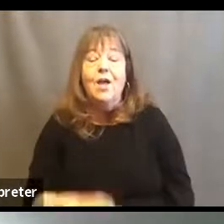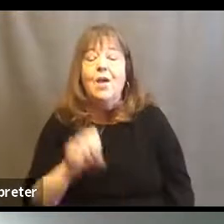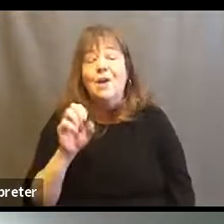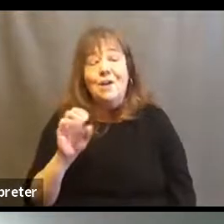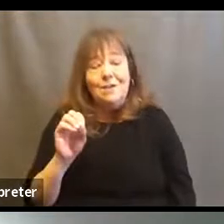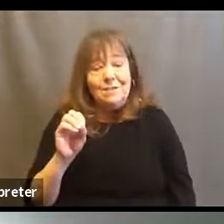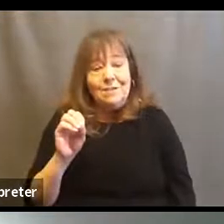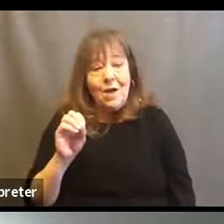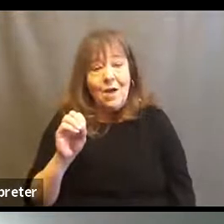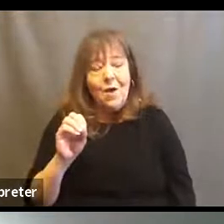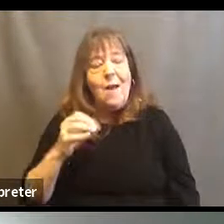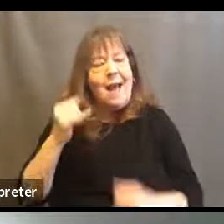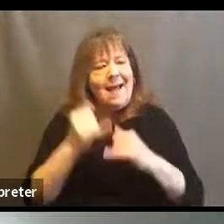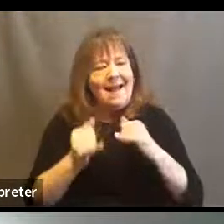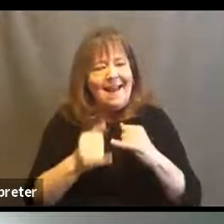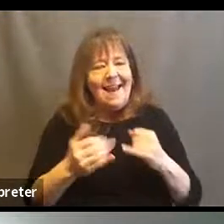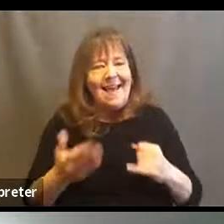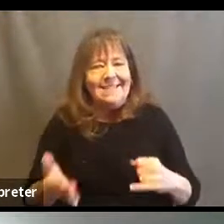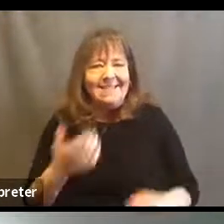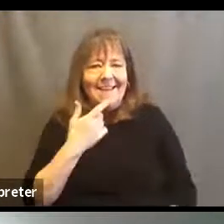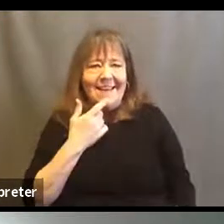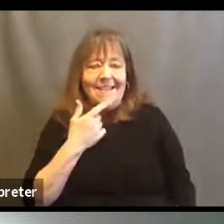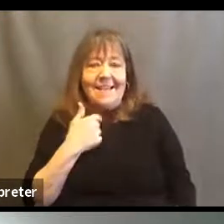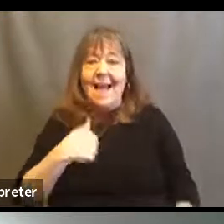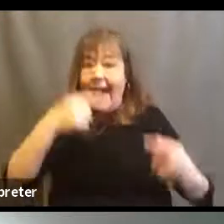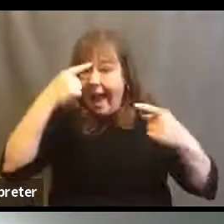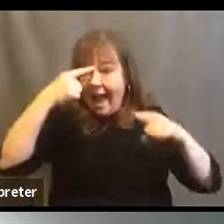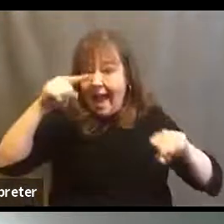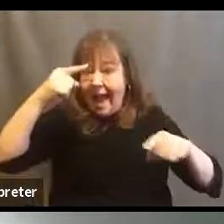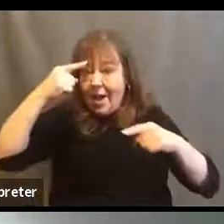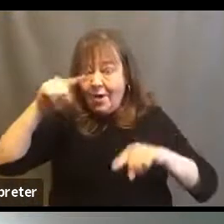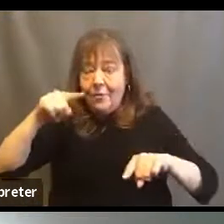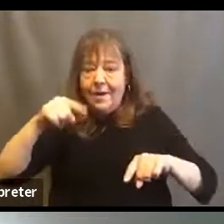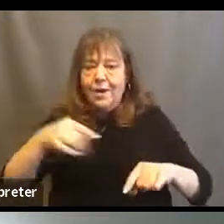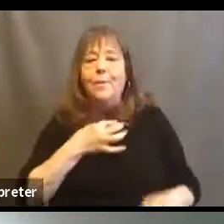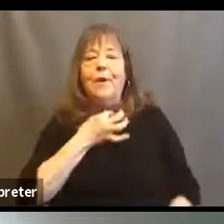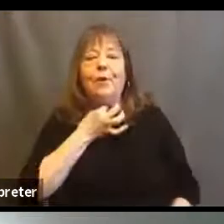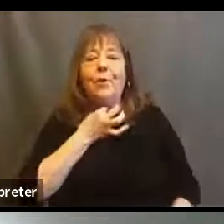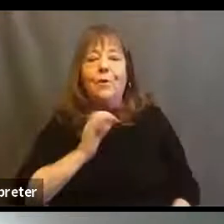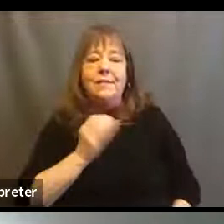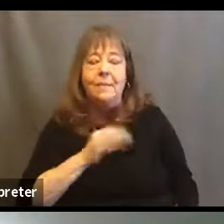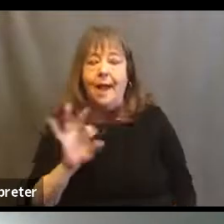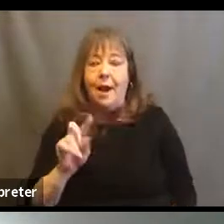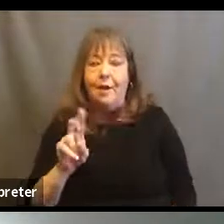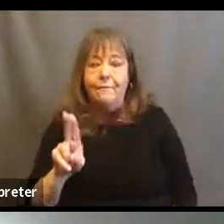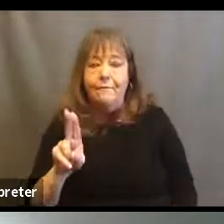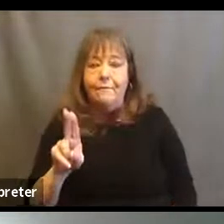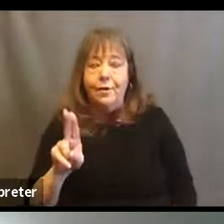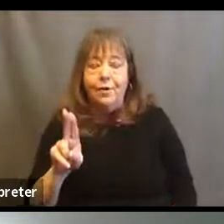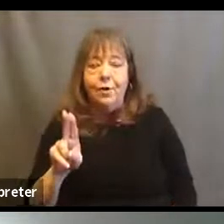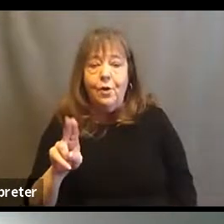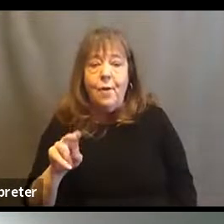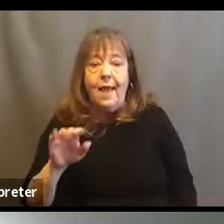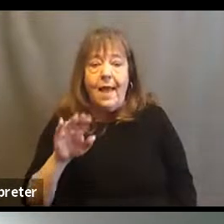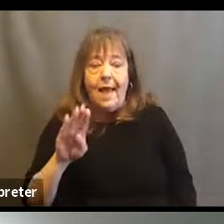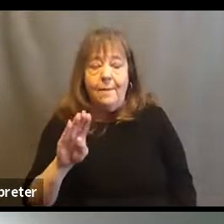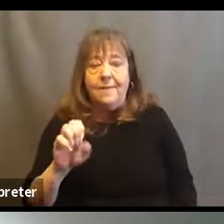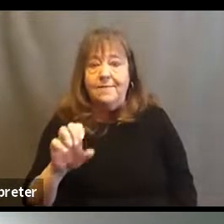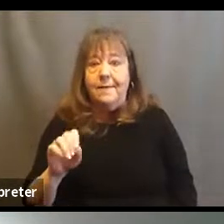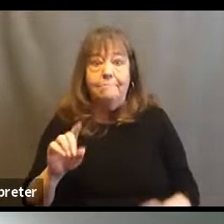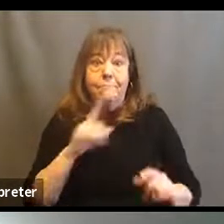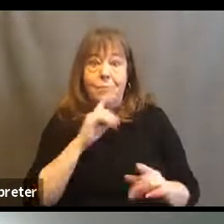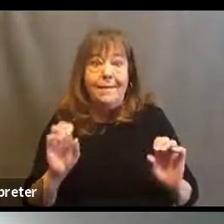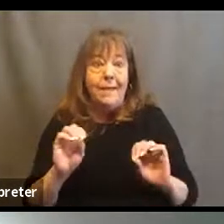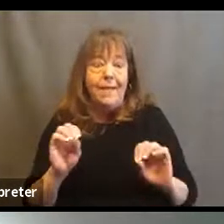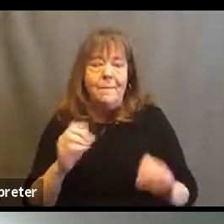So last thing I'll say is I will concur. You probably are curious about our influenza numbers. Essentially non-existent. I mean,